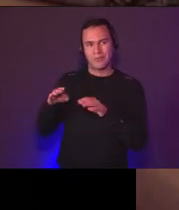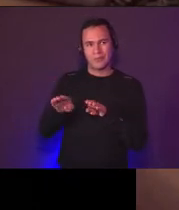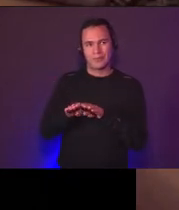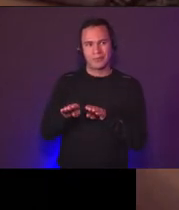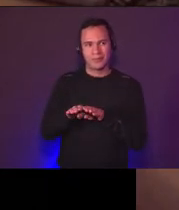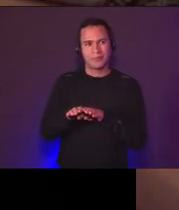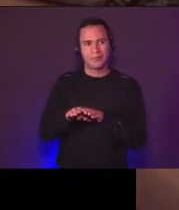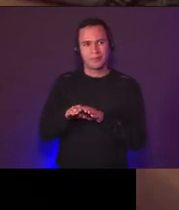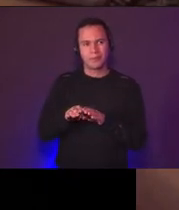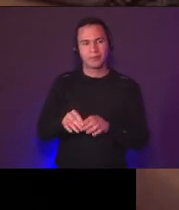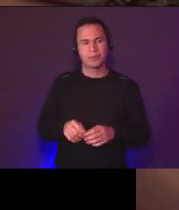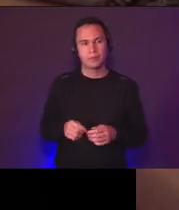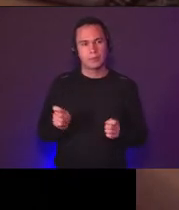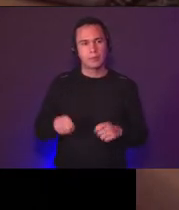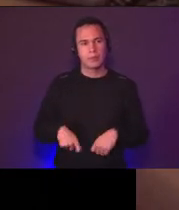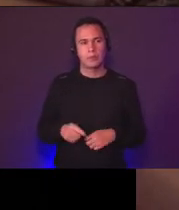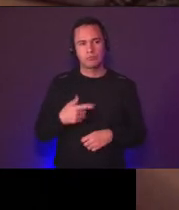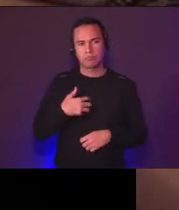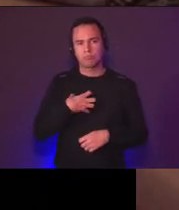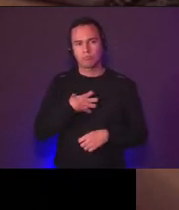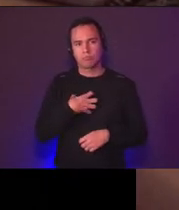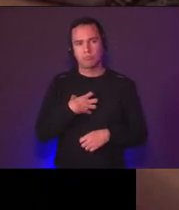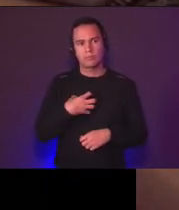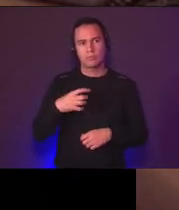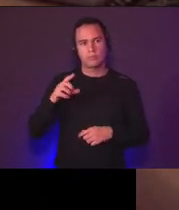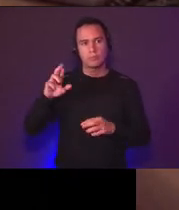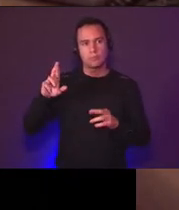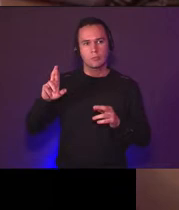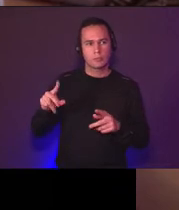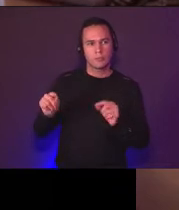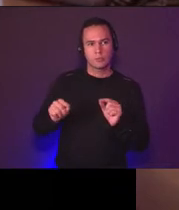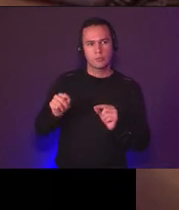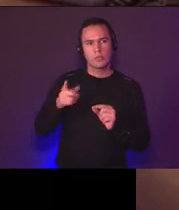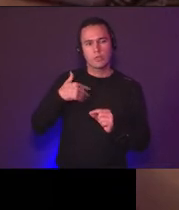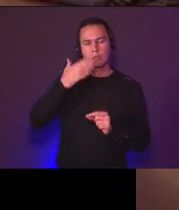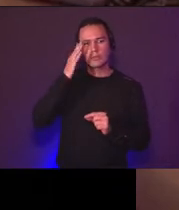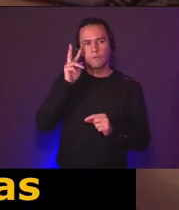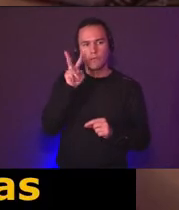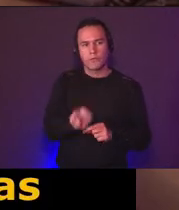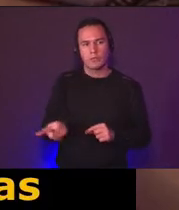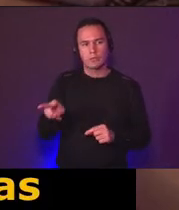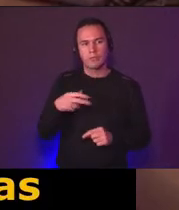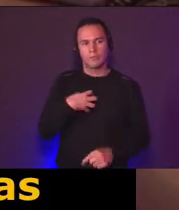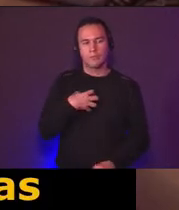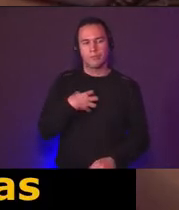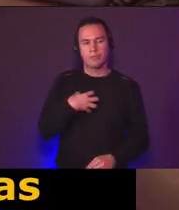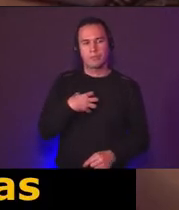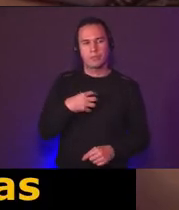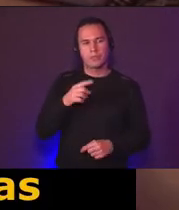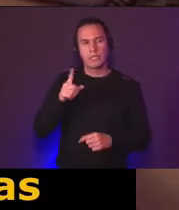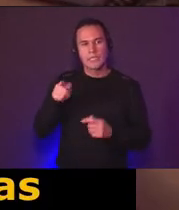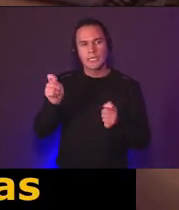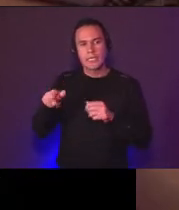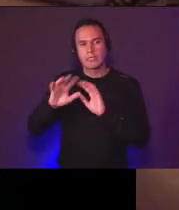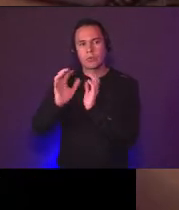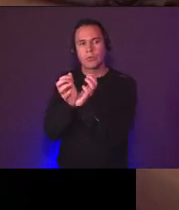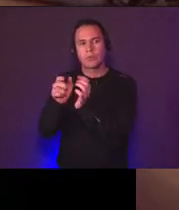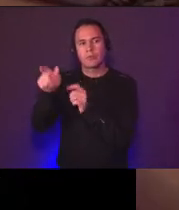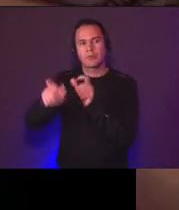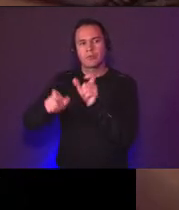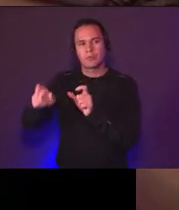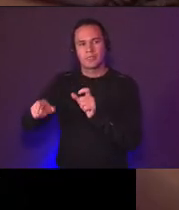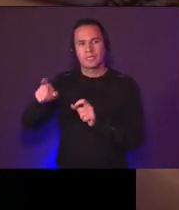that I sort of in a weird way kind of felt, seen, like there is a community of people who think